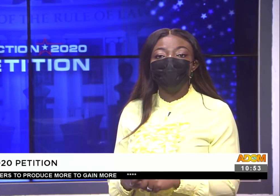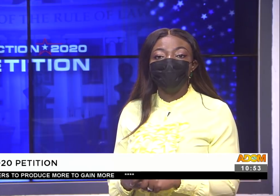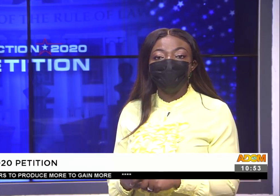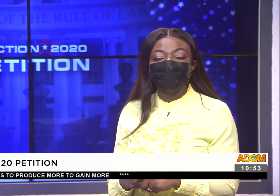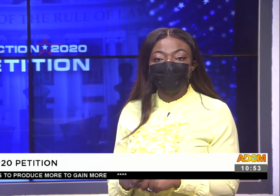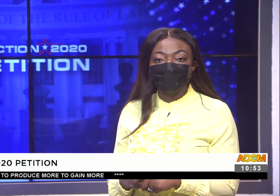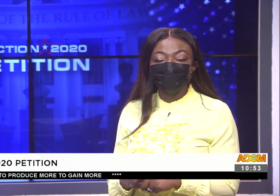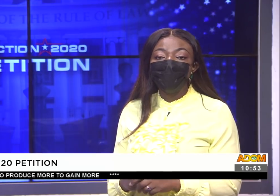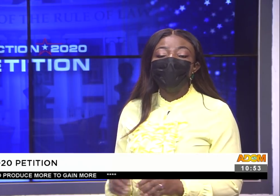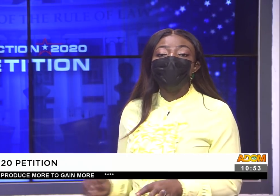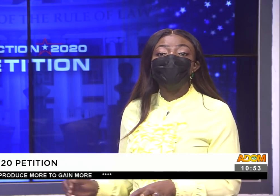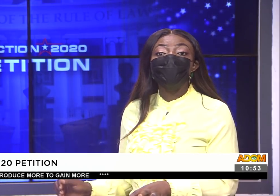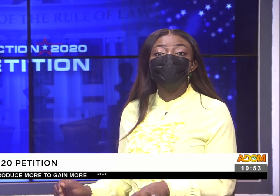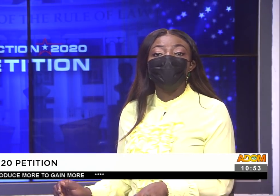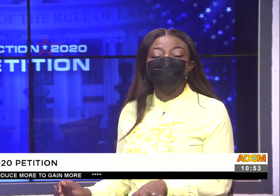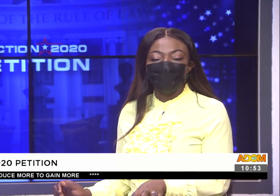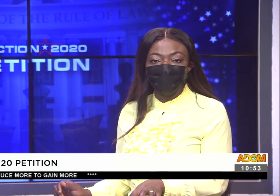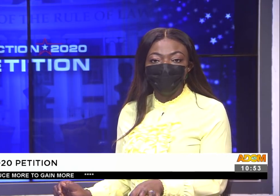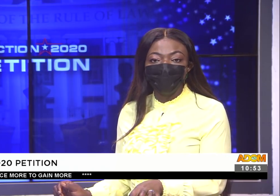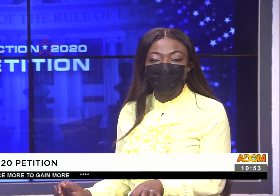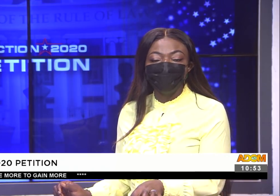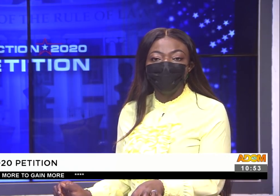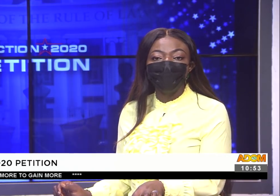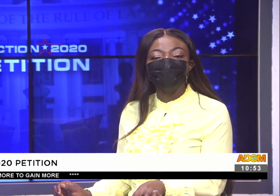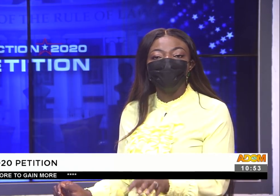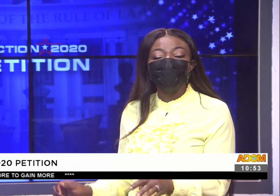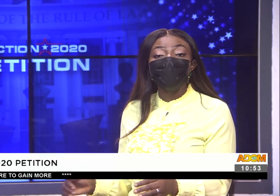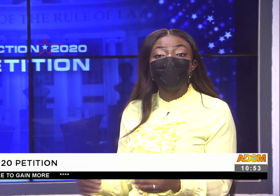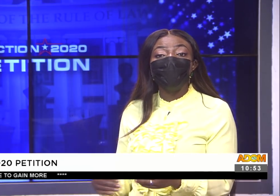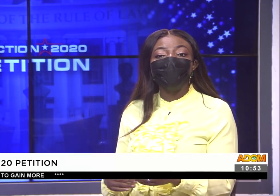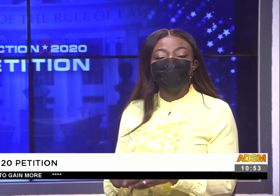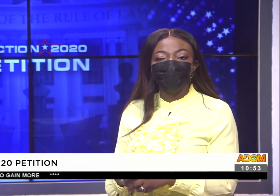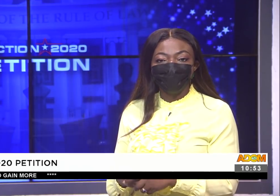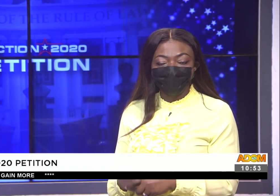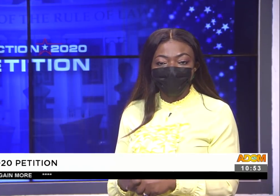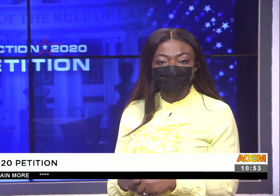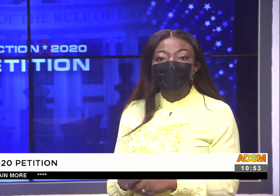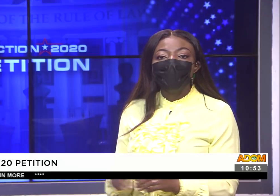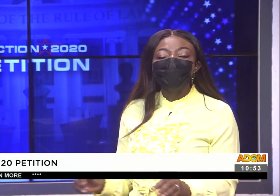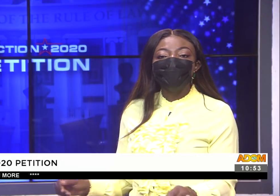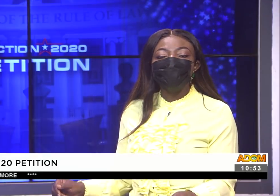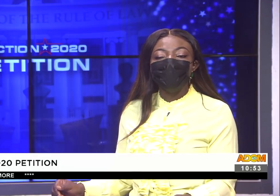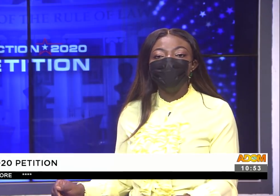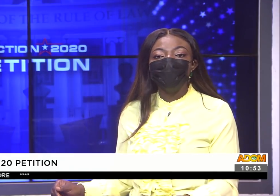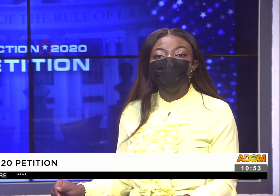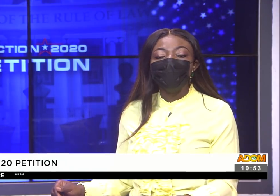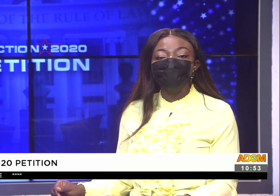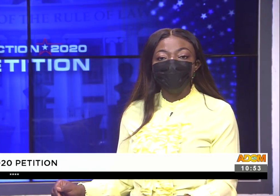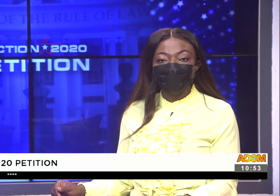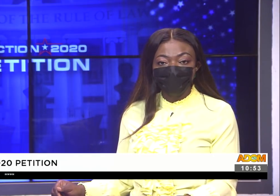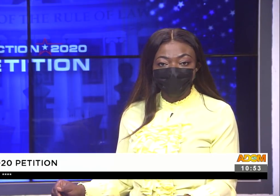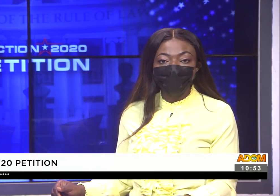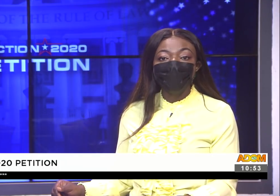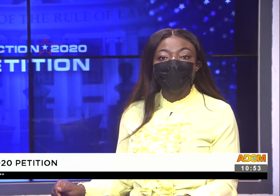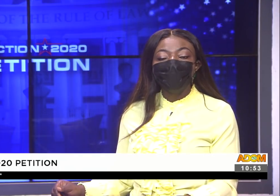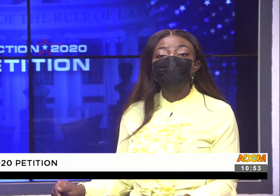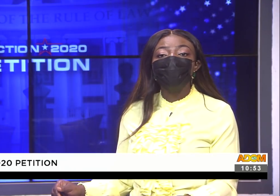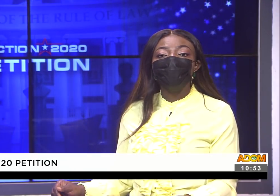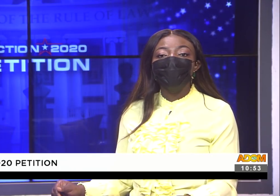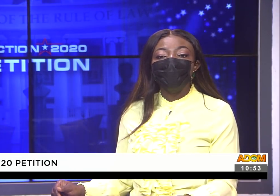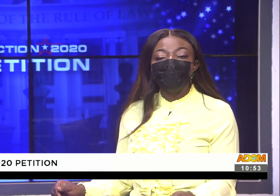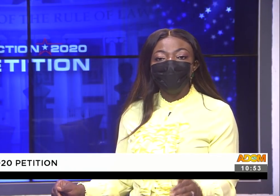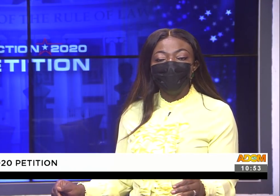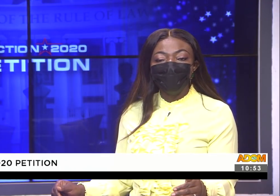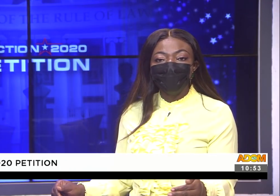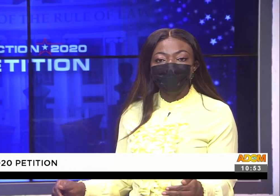Penifo ma ne ho kwa ma ne ye ensem de panino adibi atudwa ka kosi se asem Penifo ye buntanchia